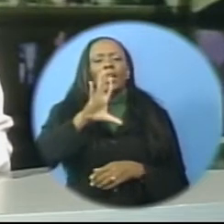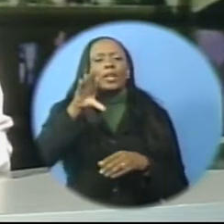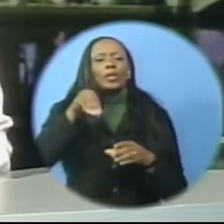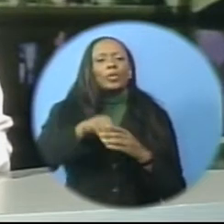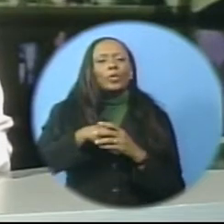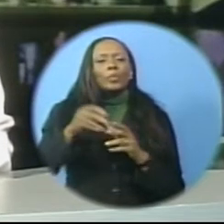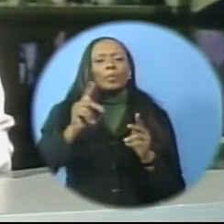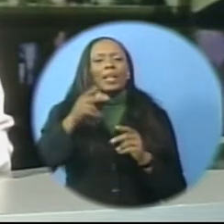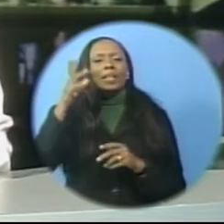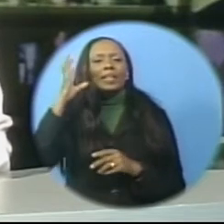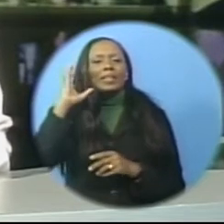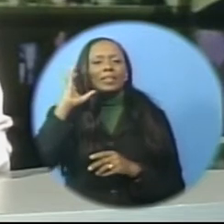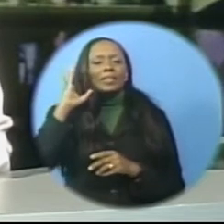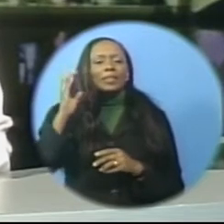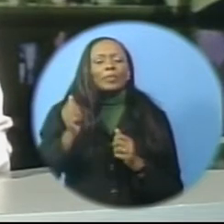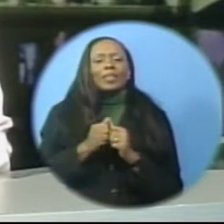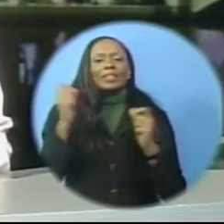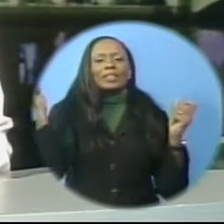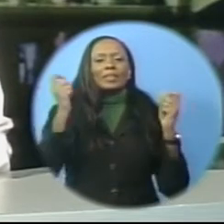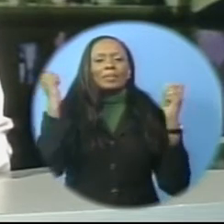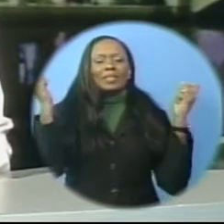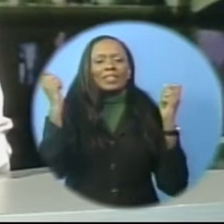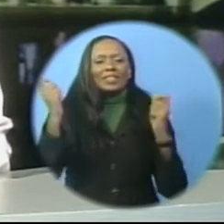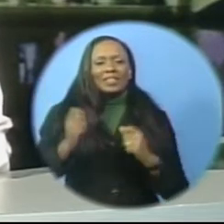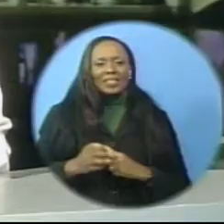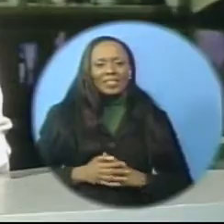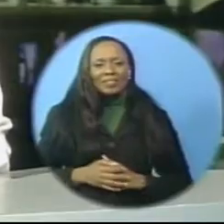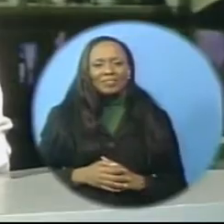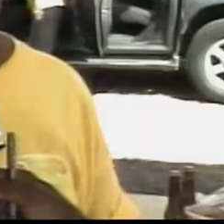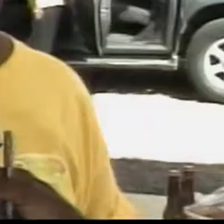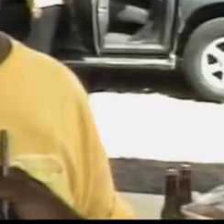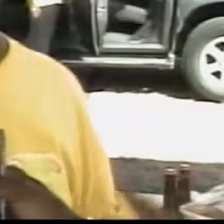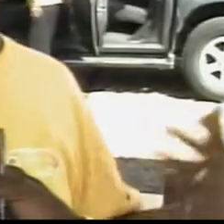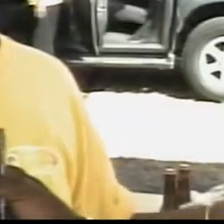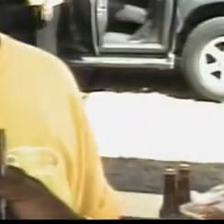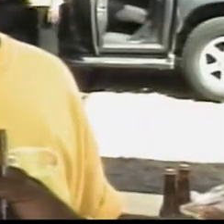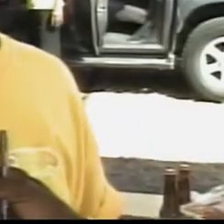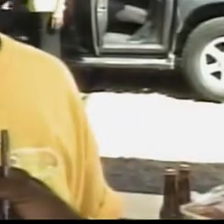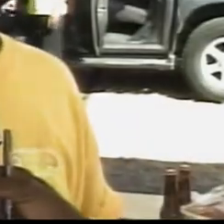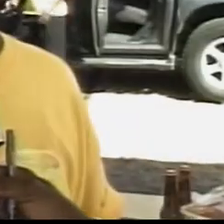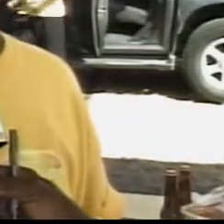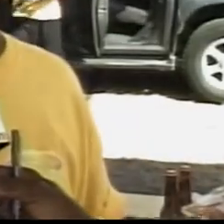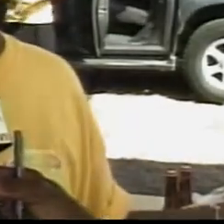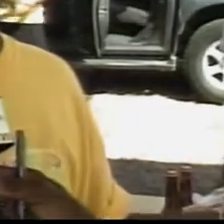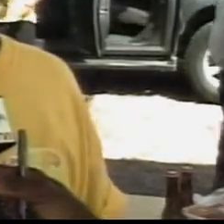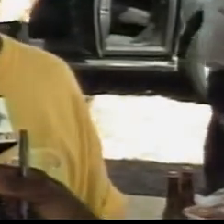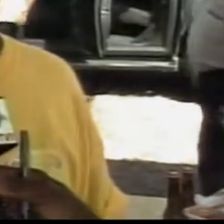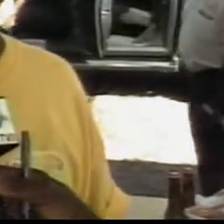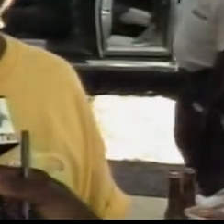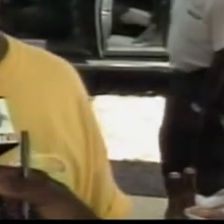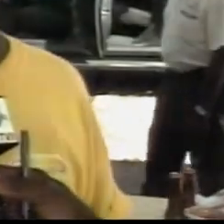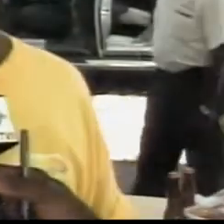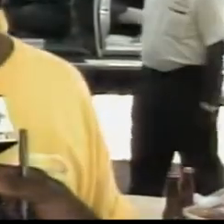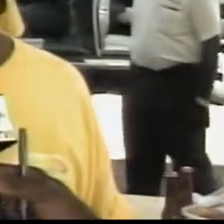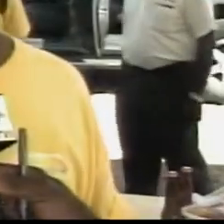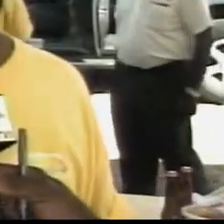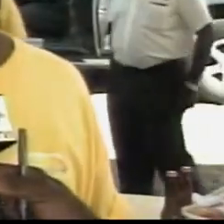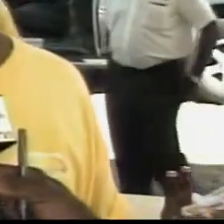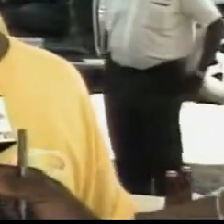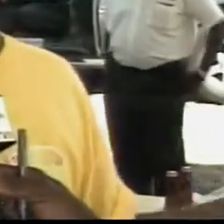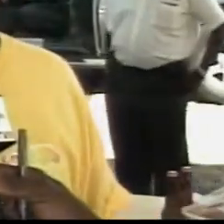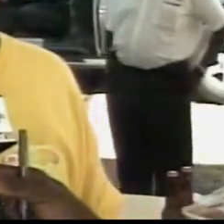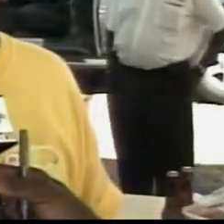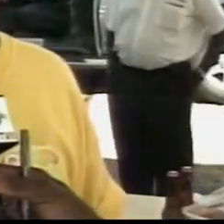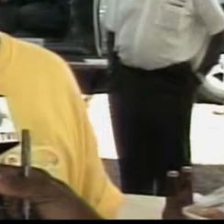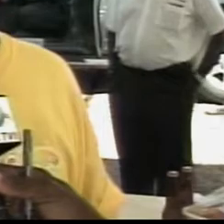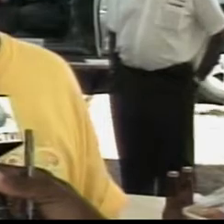its listeners in its celebrations. We wanted to come out in the community as we do every Thursday and, be